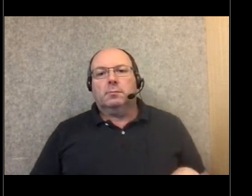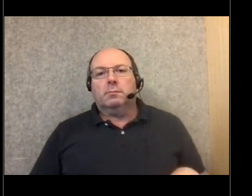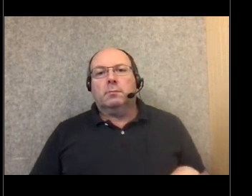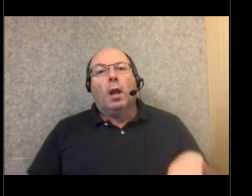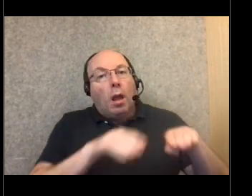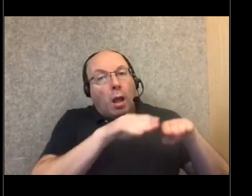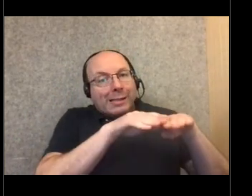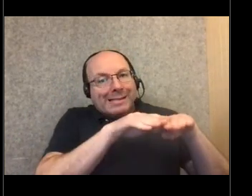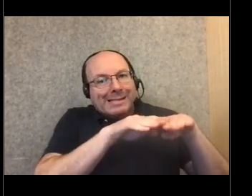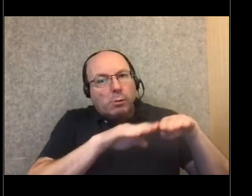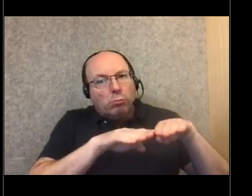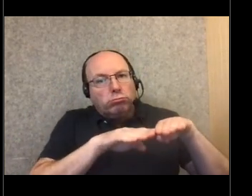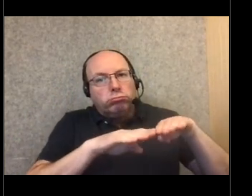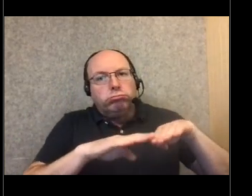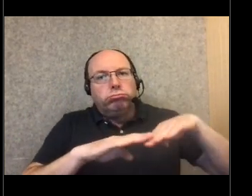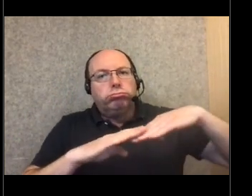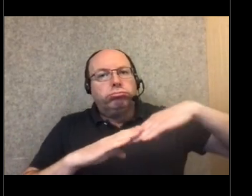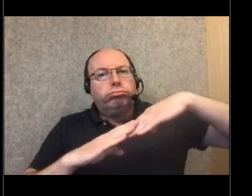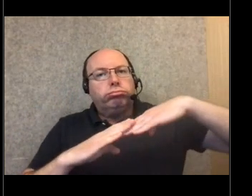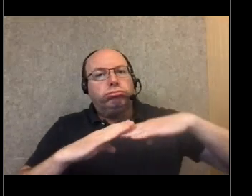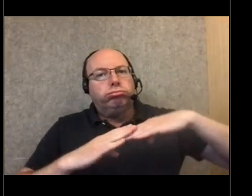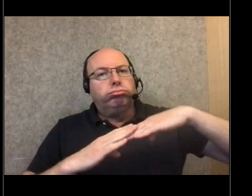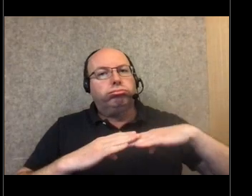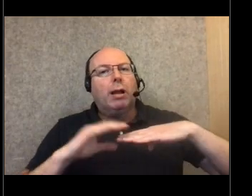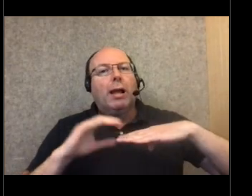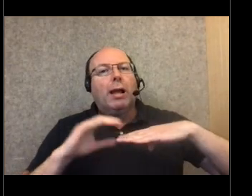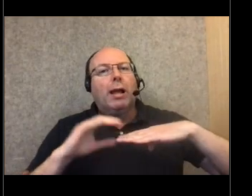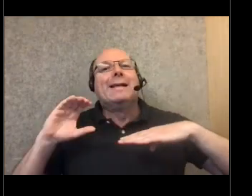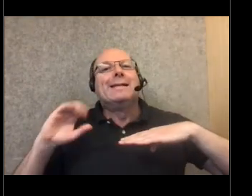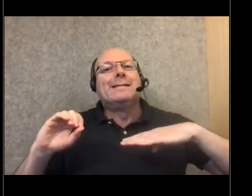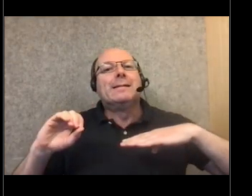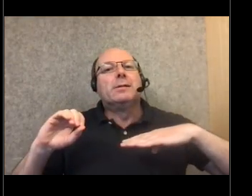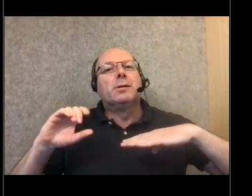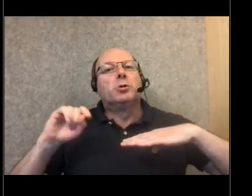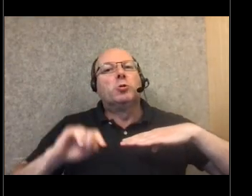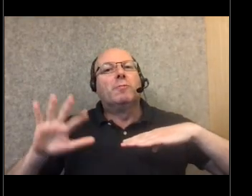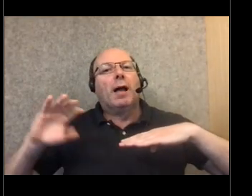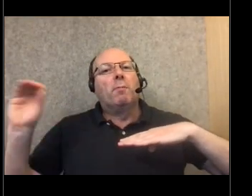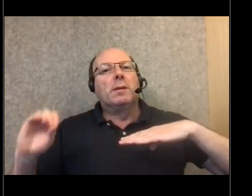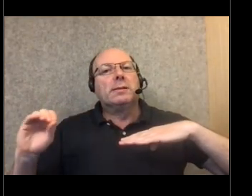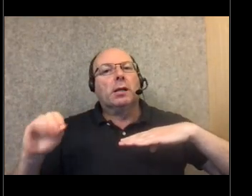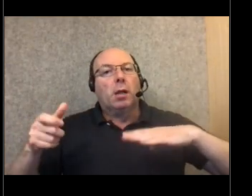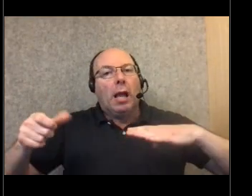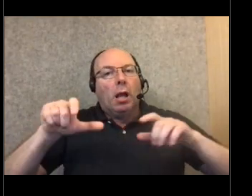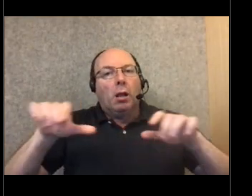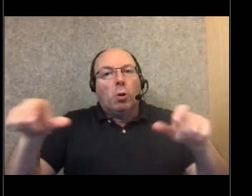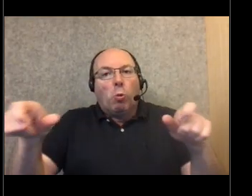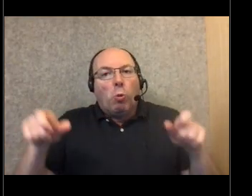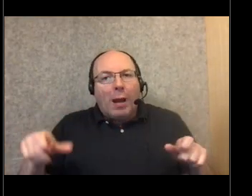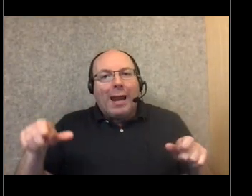but are required on those steeper than 5% and up